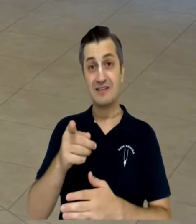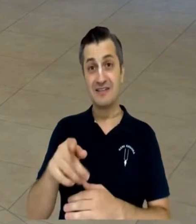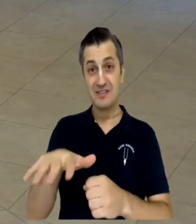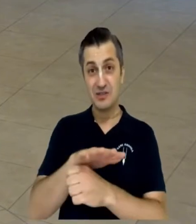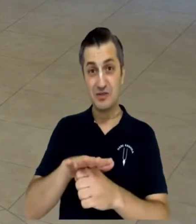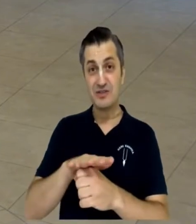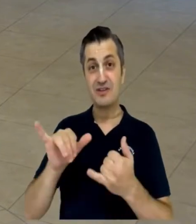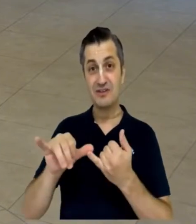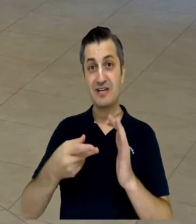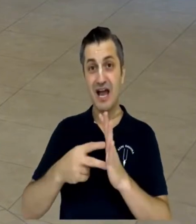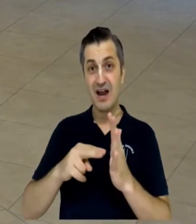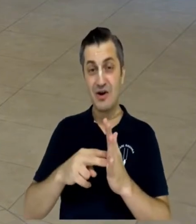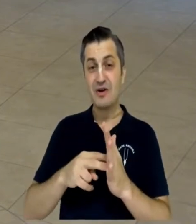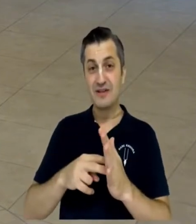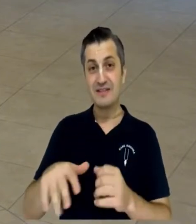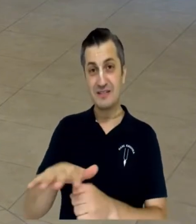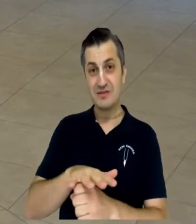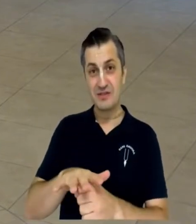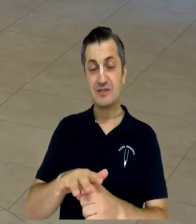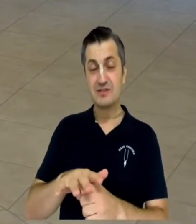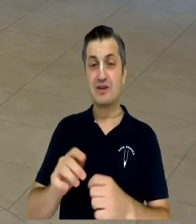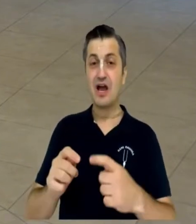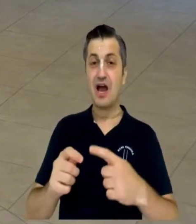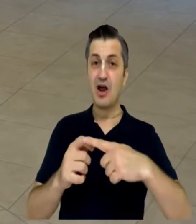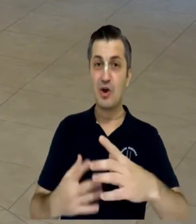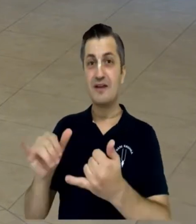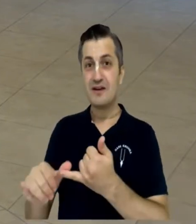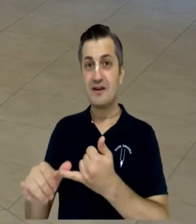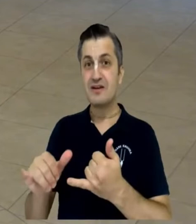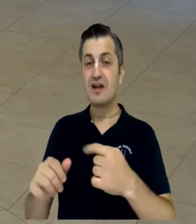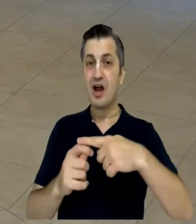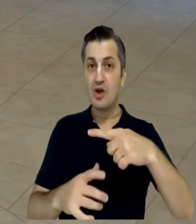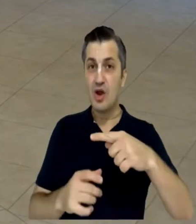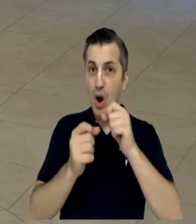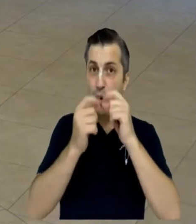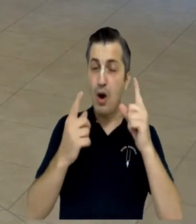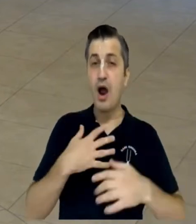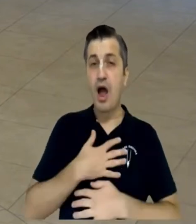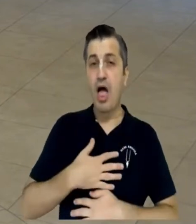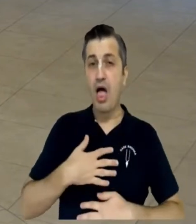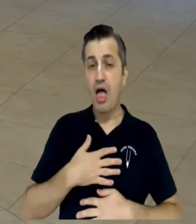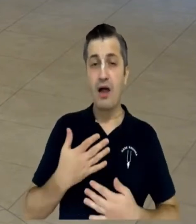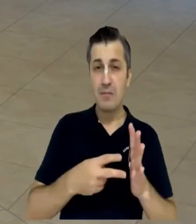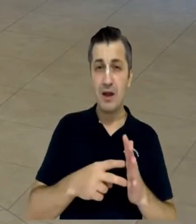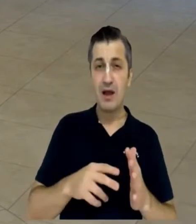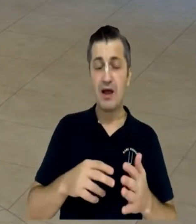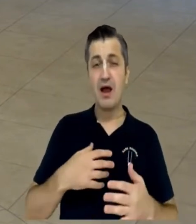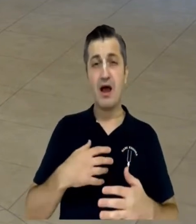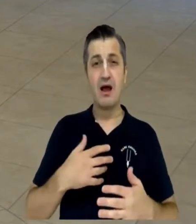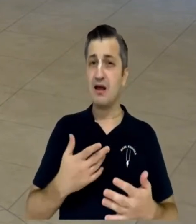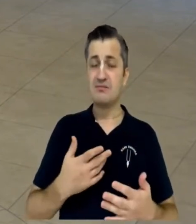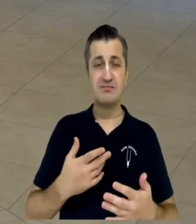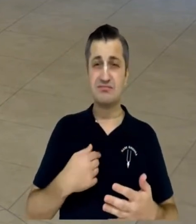then you can understand that, okay, that was working according to Krishna's plan. So, right? So